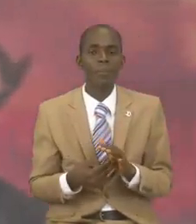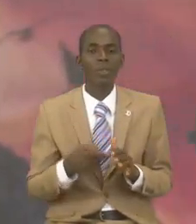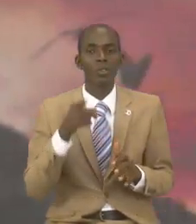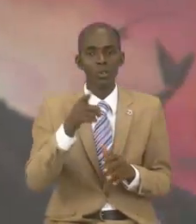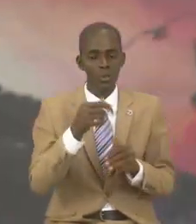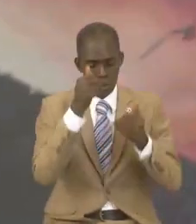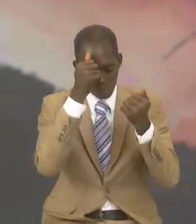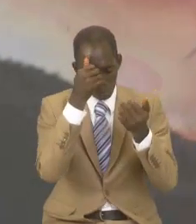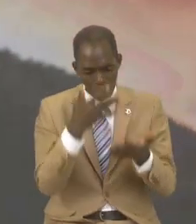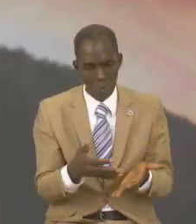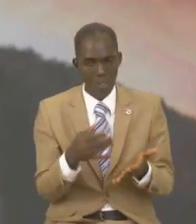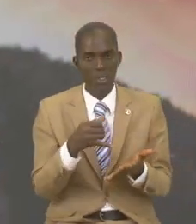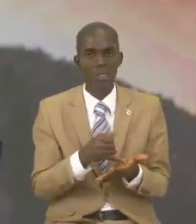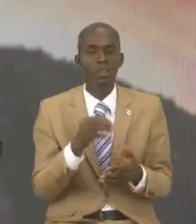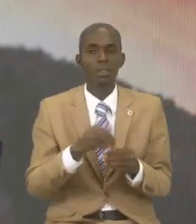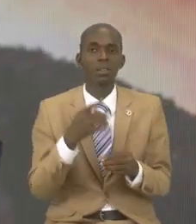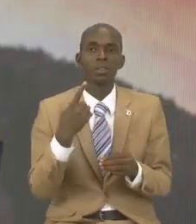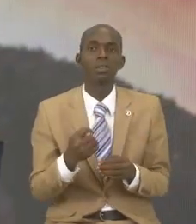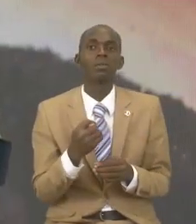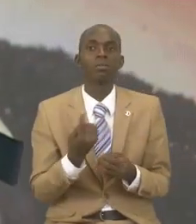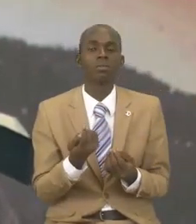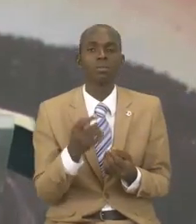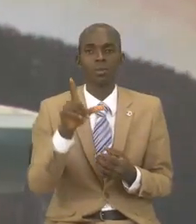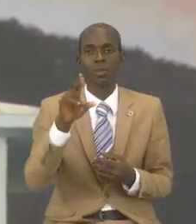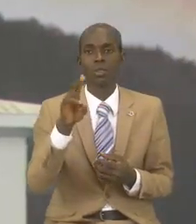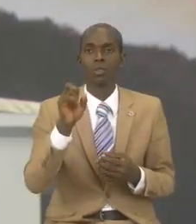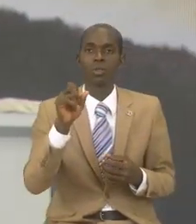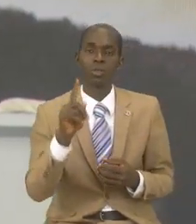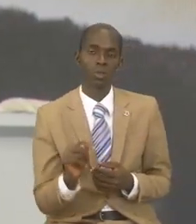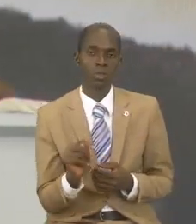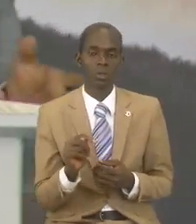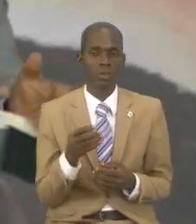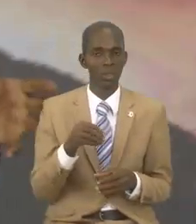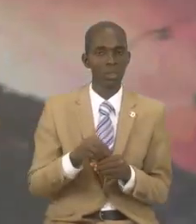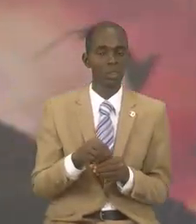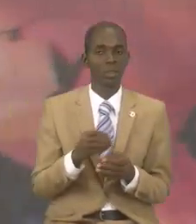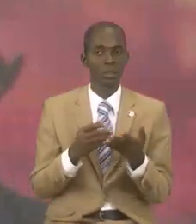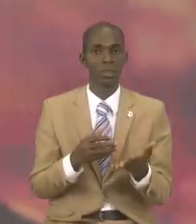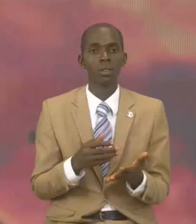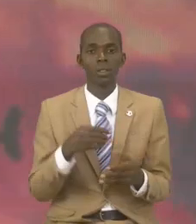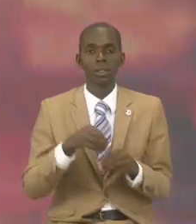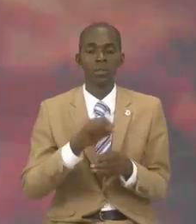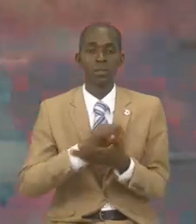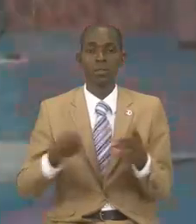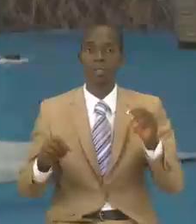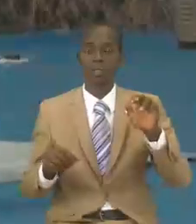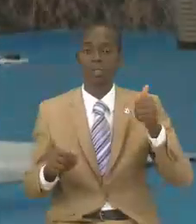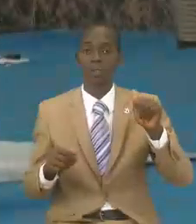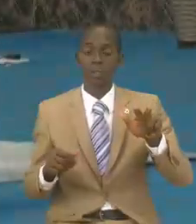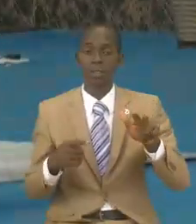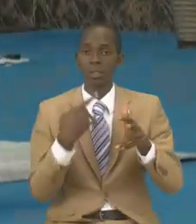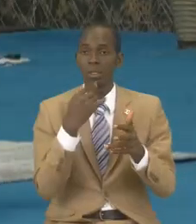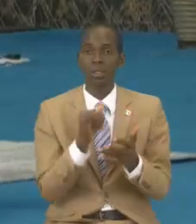the lust thereof. Then in verse 13, it says, neither yield